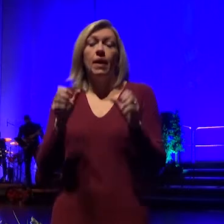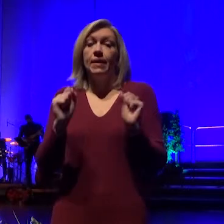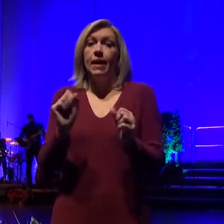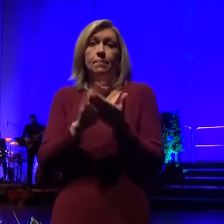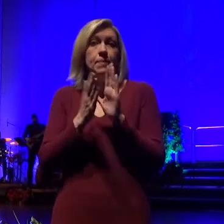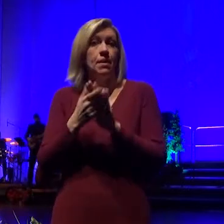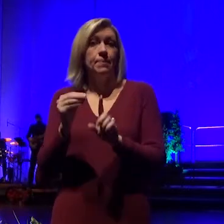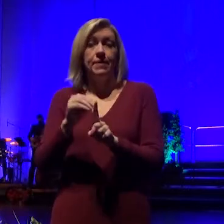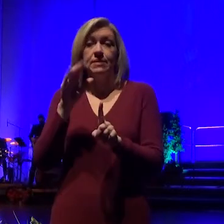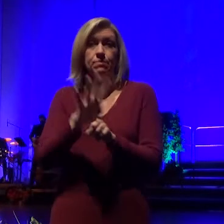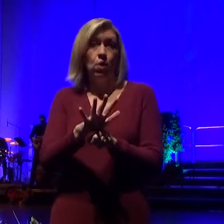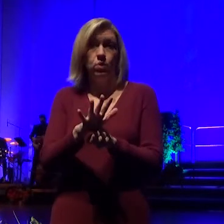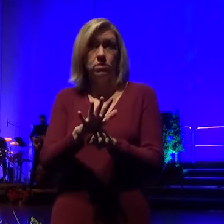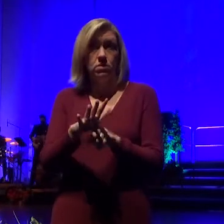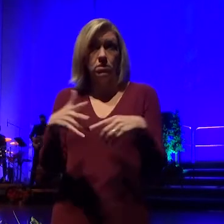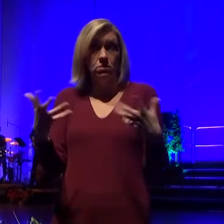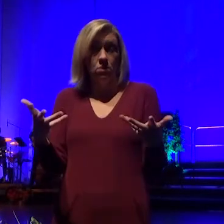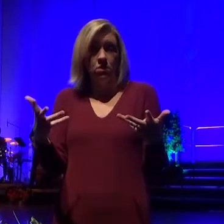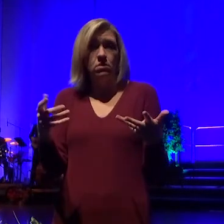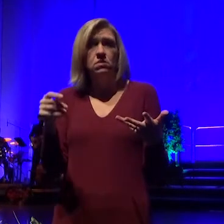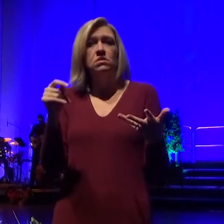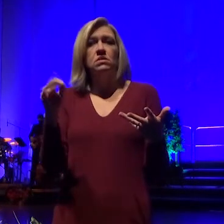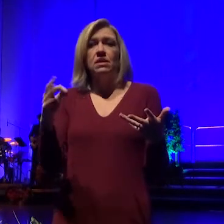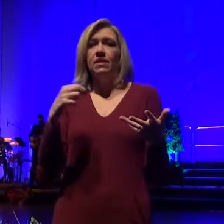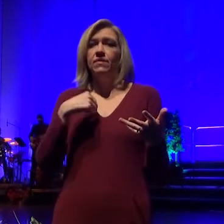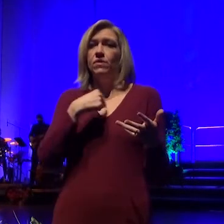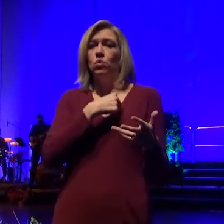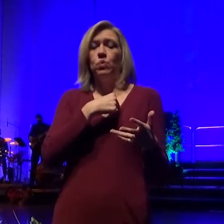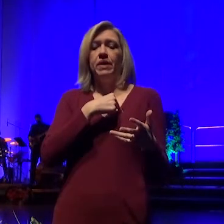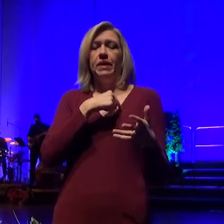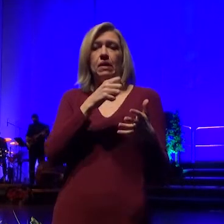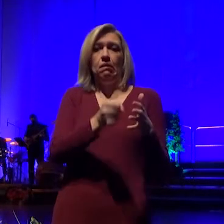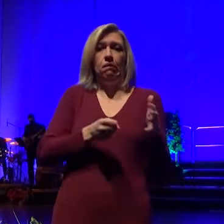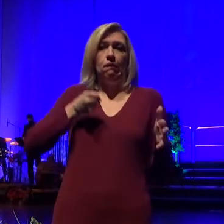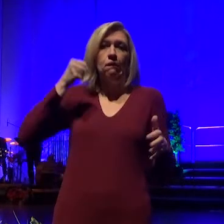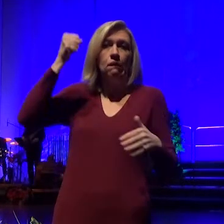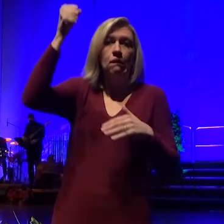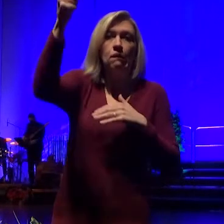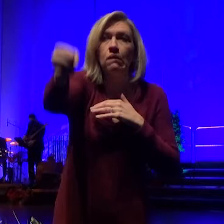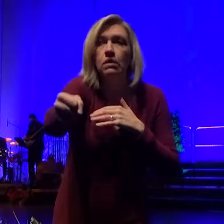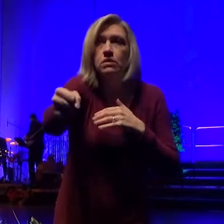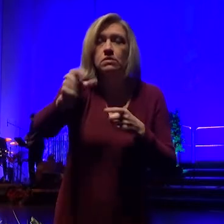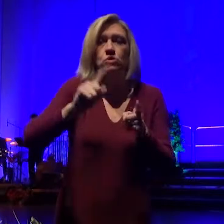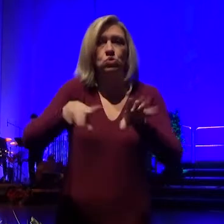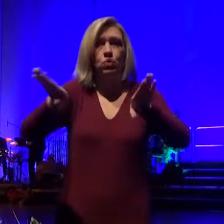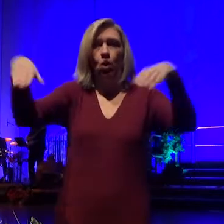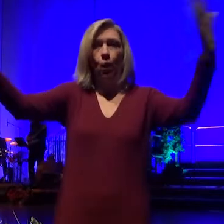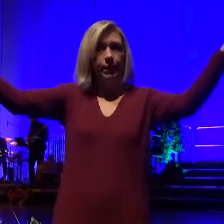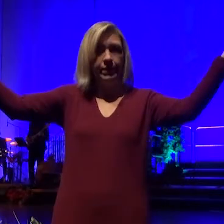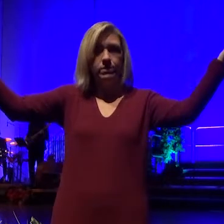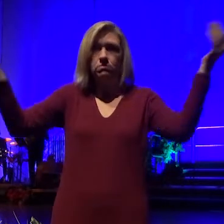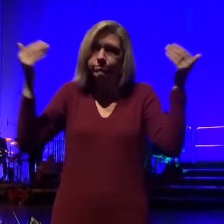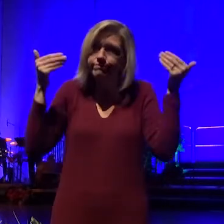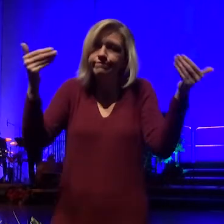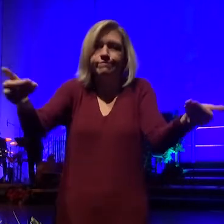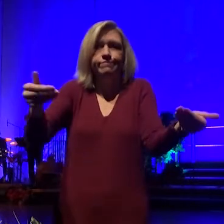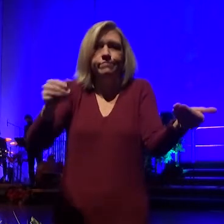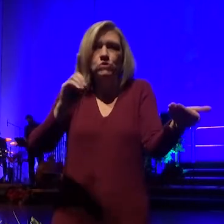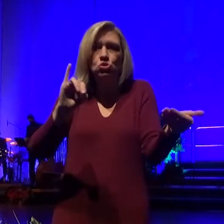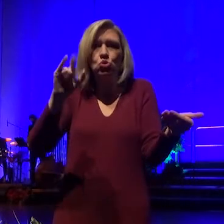can become exposed is if we throw ourselves out into the open. Do